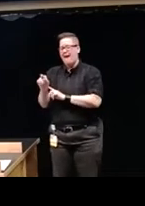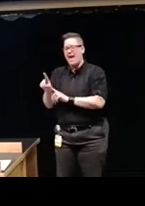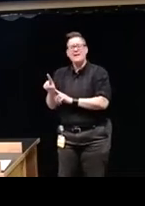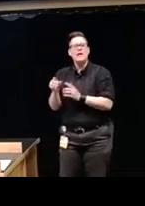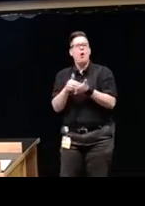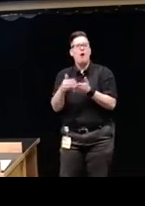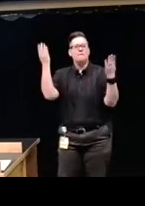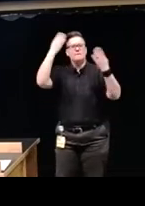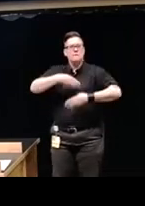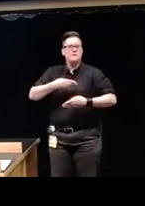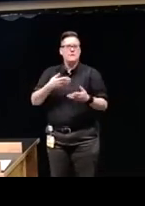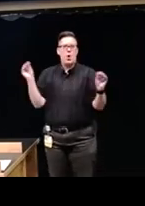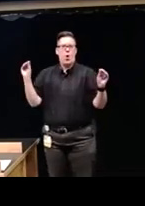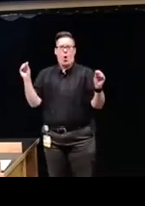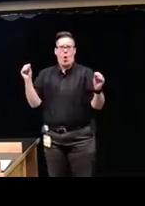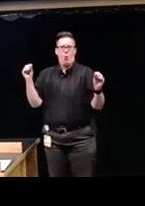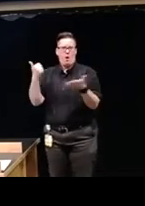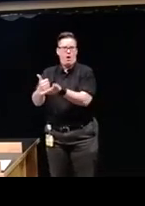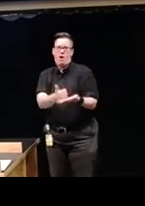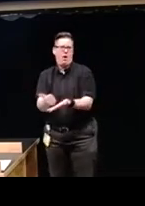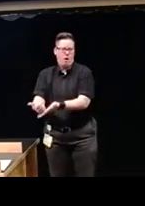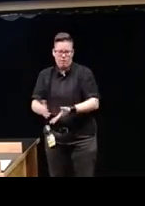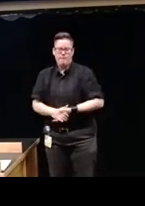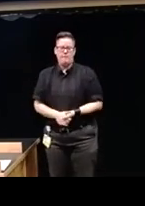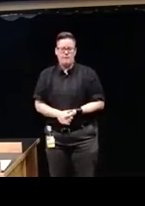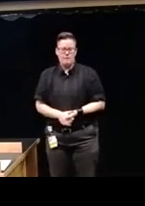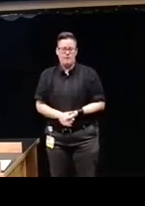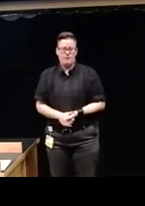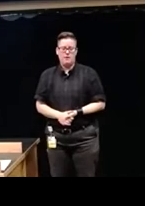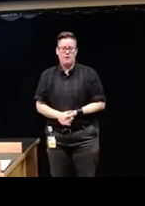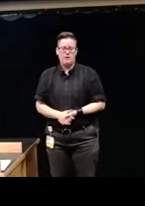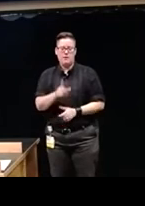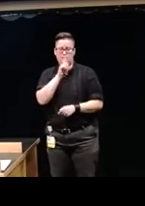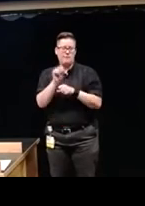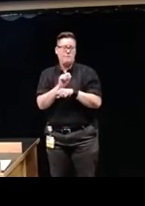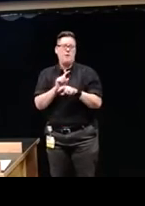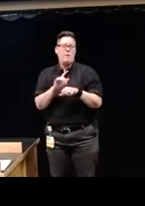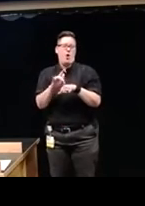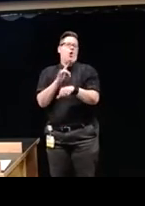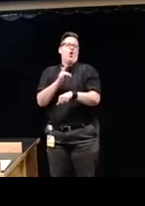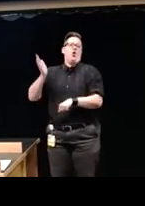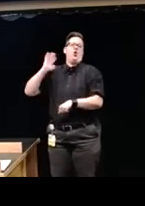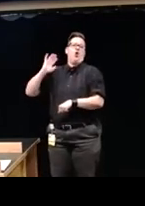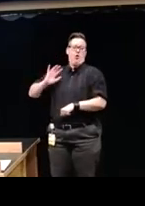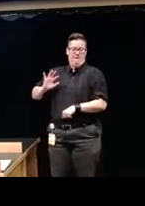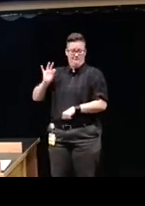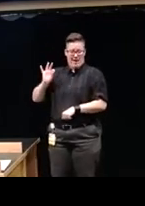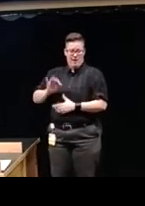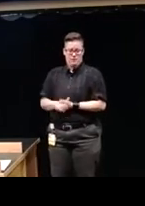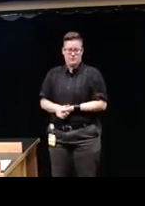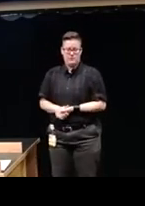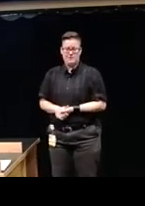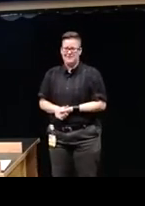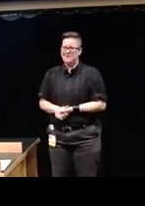cracks. While it was of great interest to early founding leaders in neurology and psychiatry, for